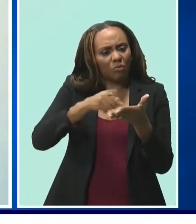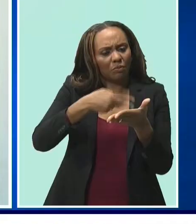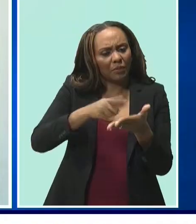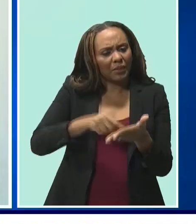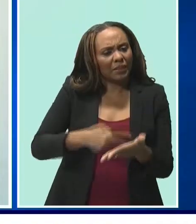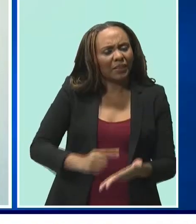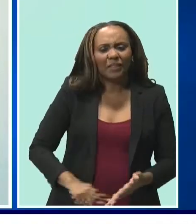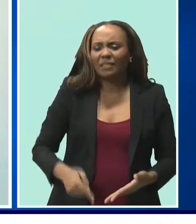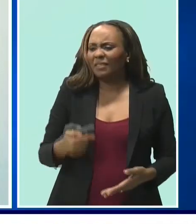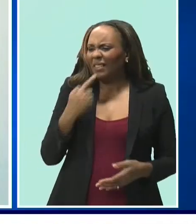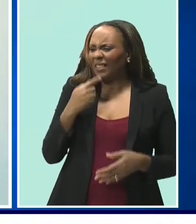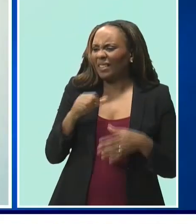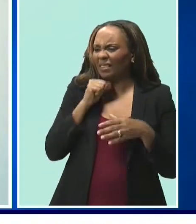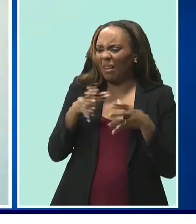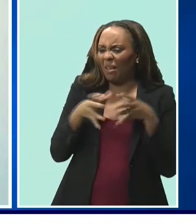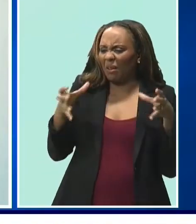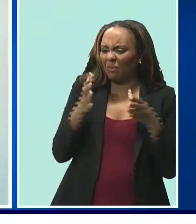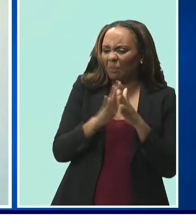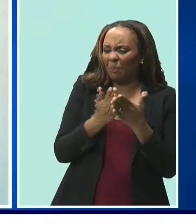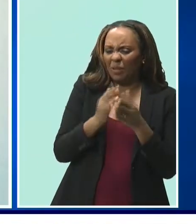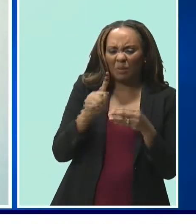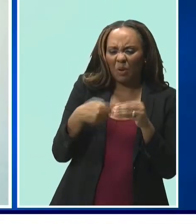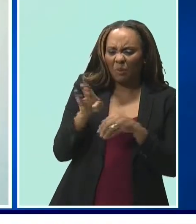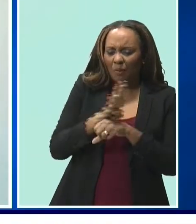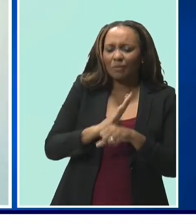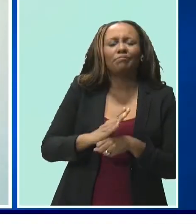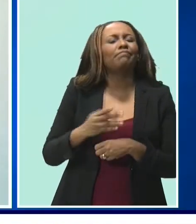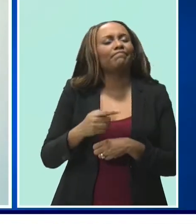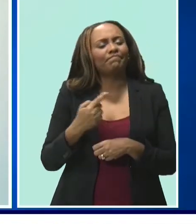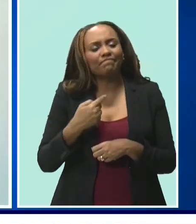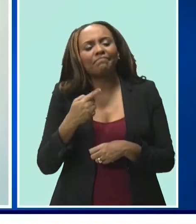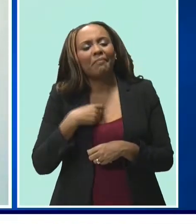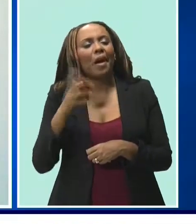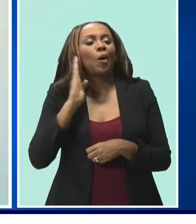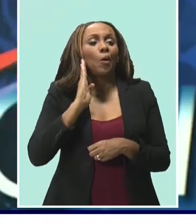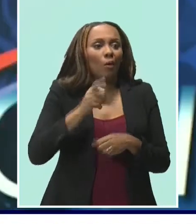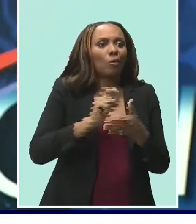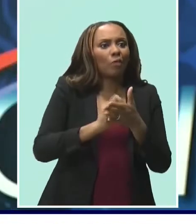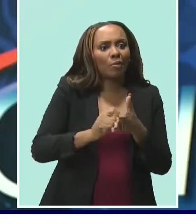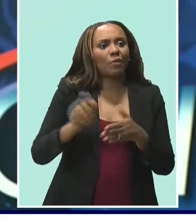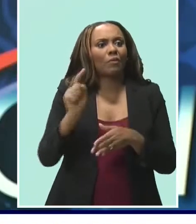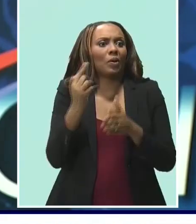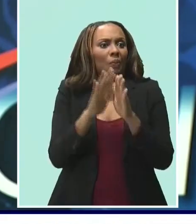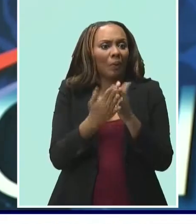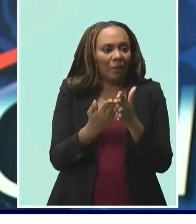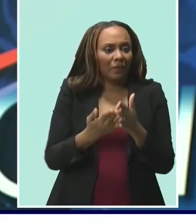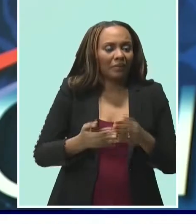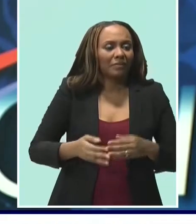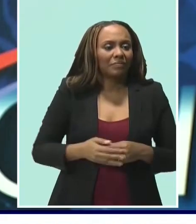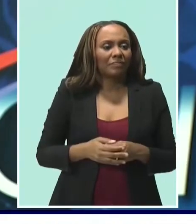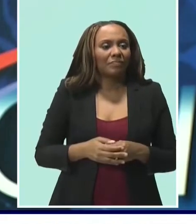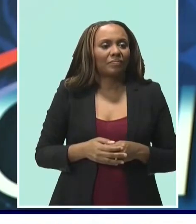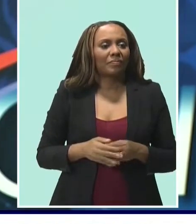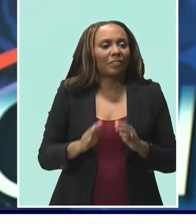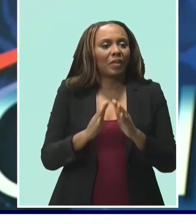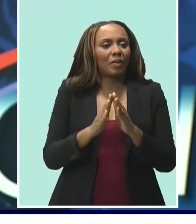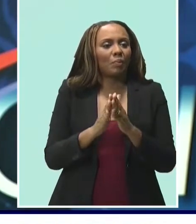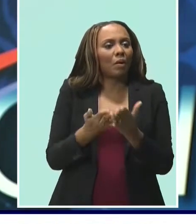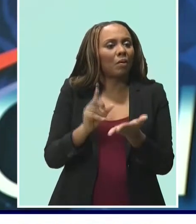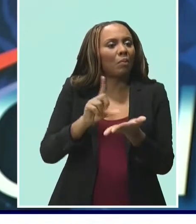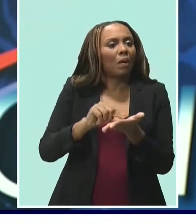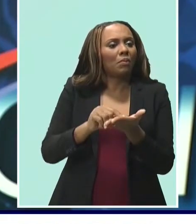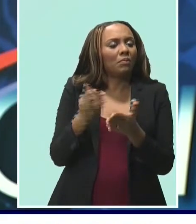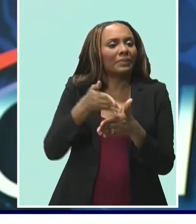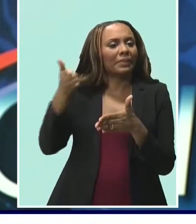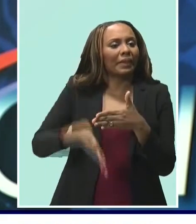Barbados. So I said, definitely, the first one, they're going to go to Barbados. The book was published at the end of February,